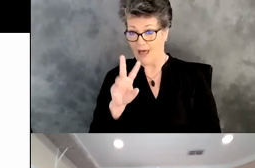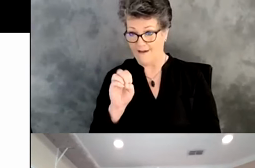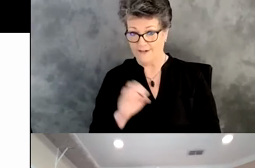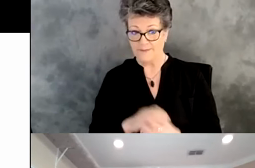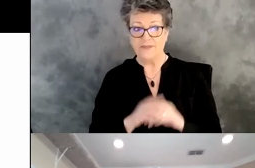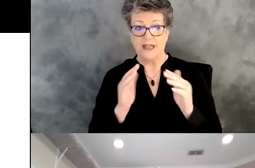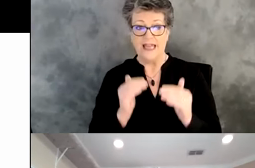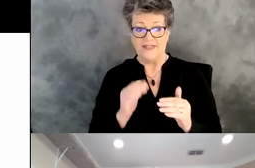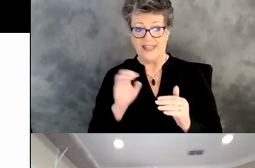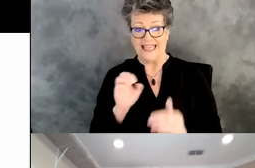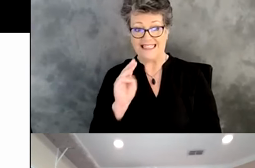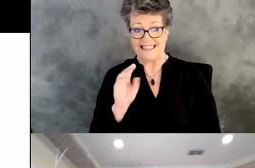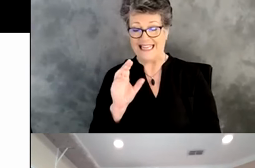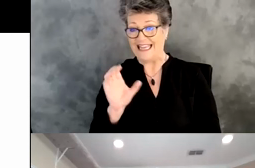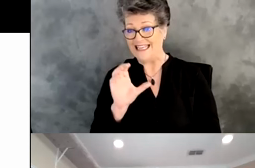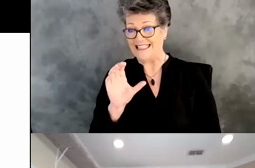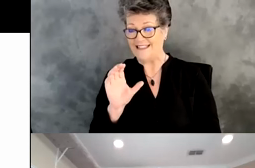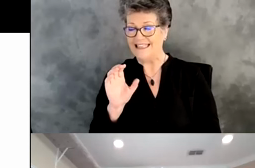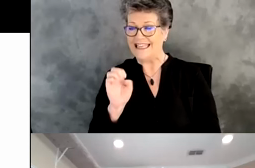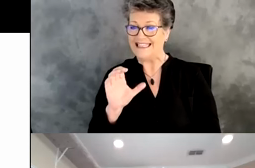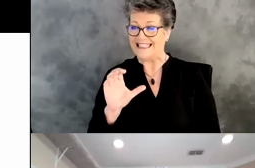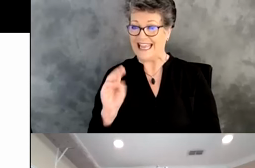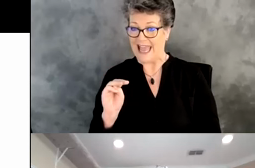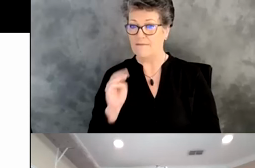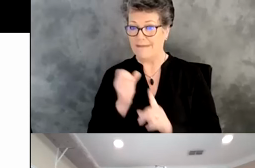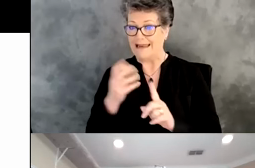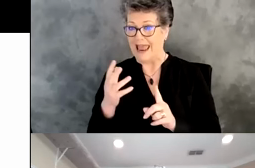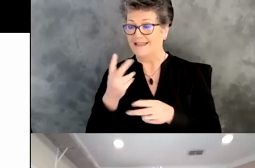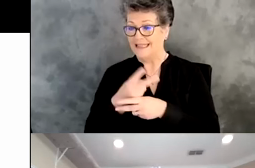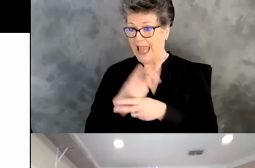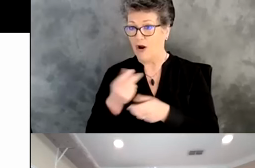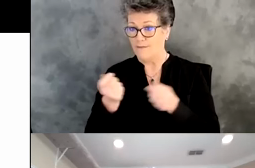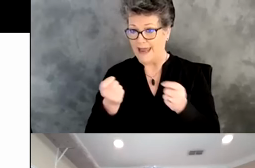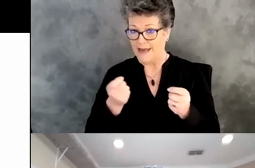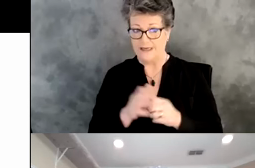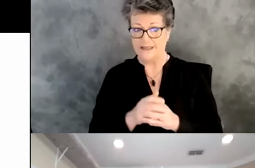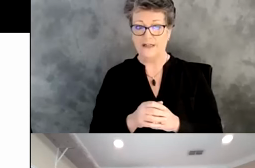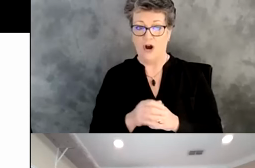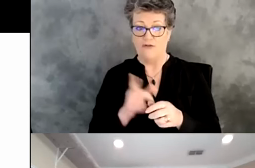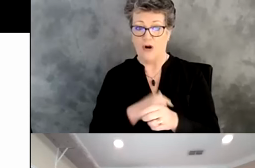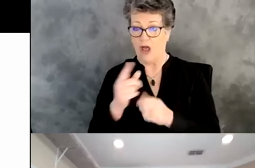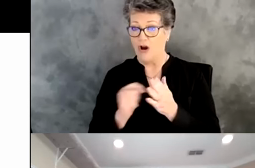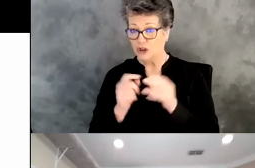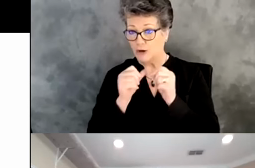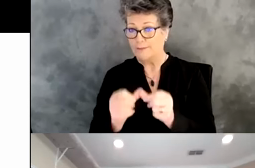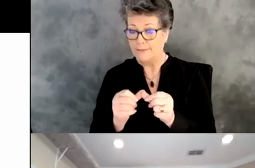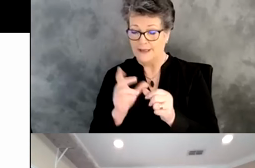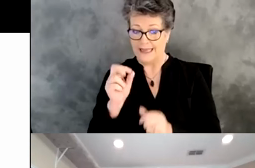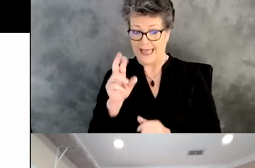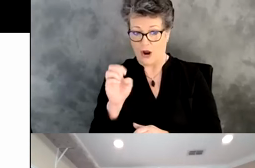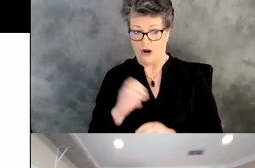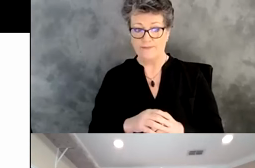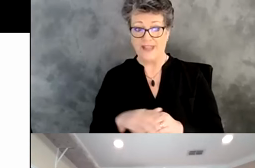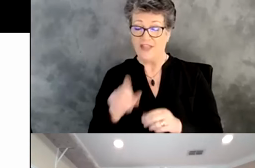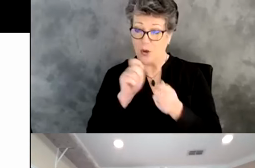the ECM or enhanced care management population of focus specifically for long-term care. And these are